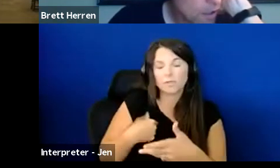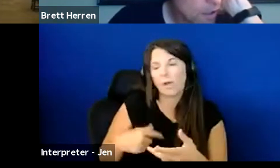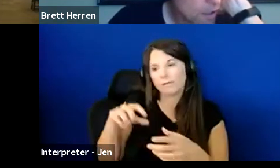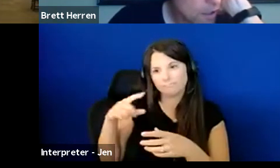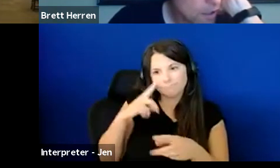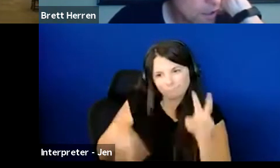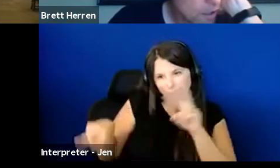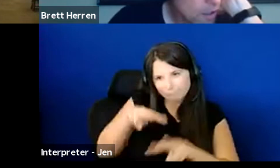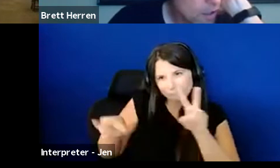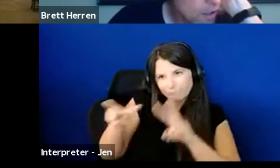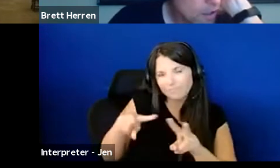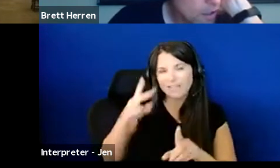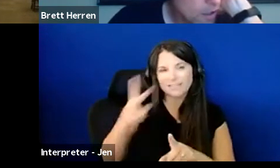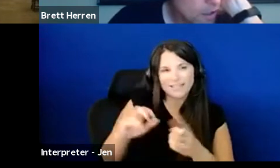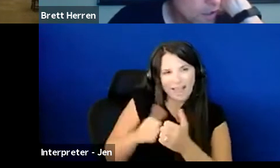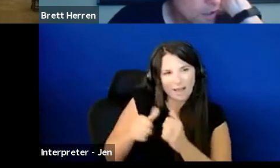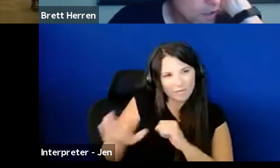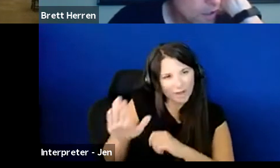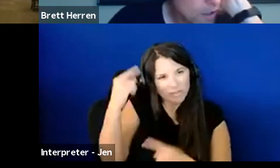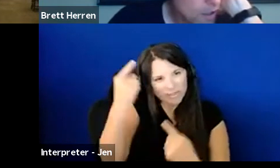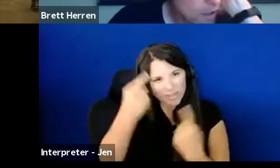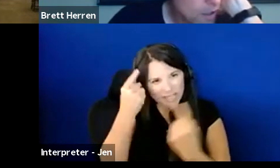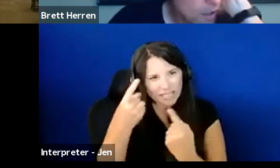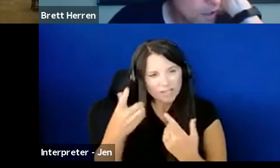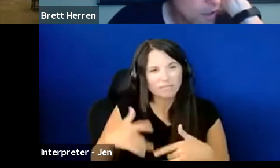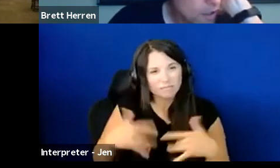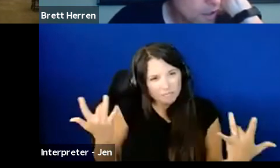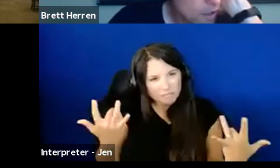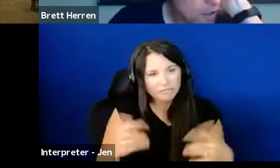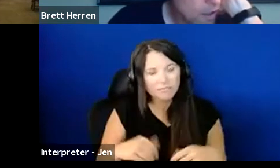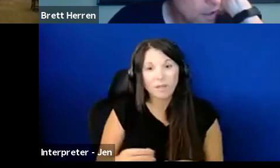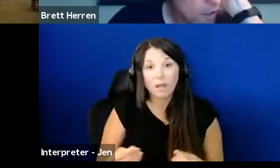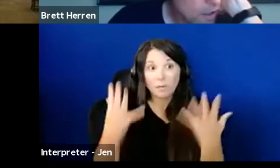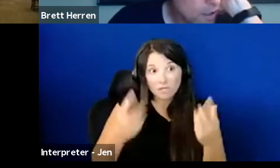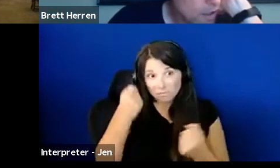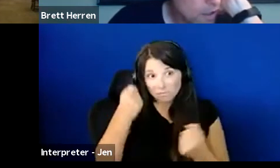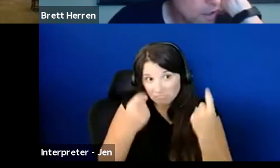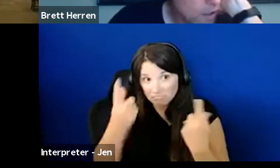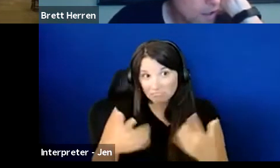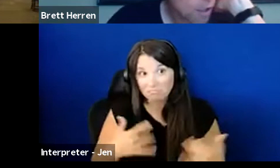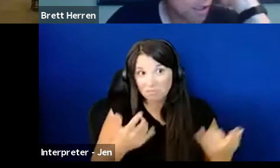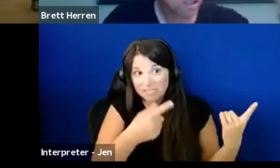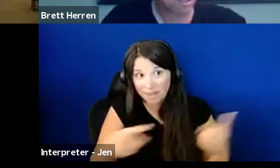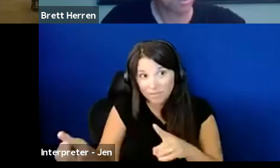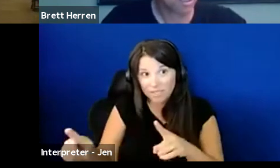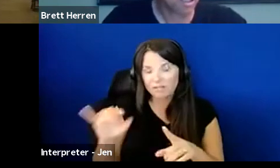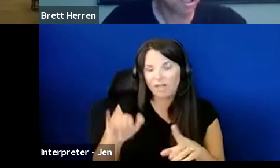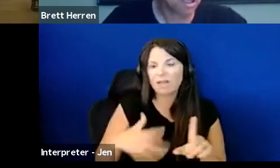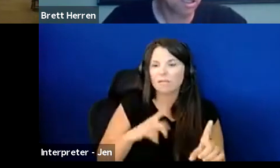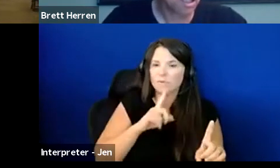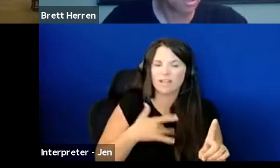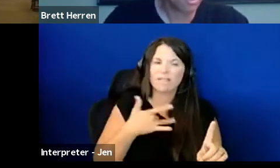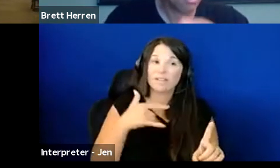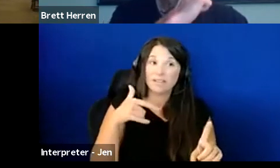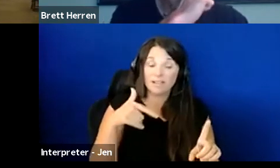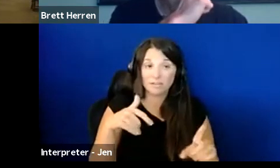thinks and how much they understand what's going on. And I really feel that the training helped in how